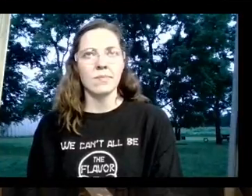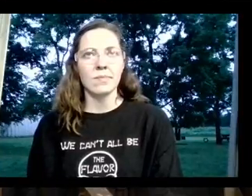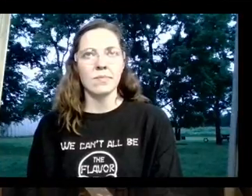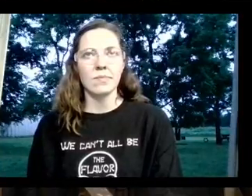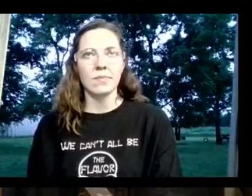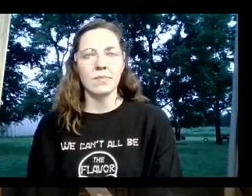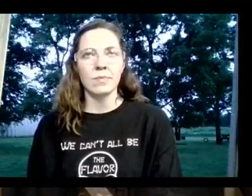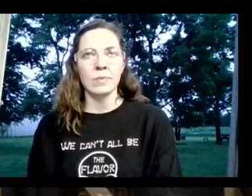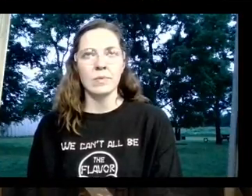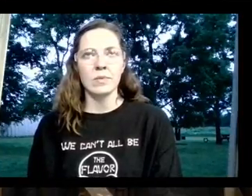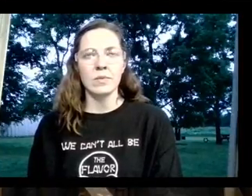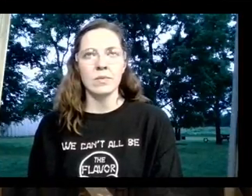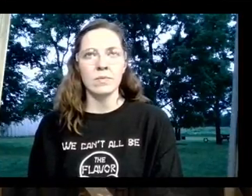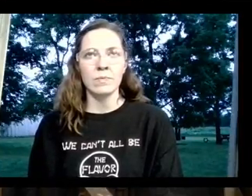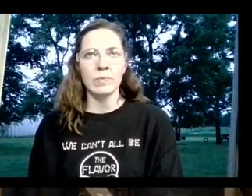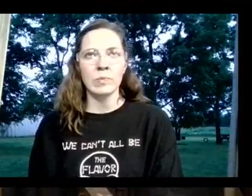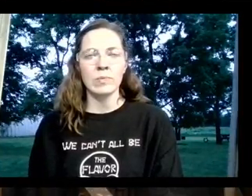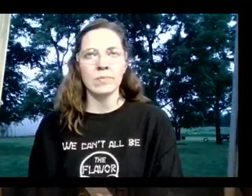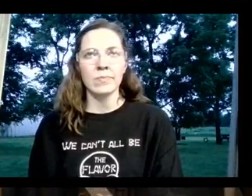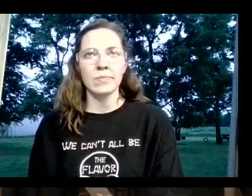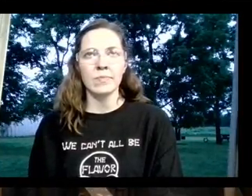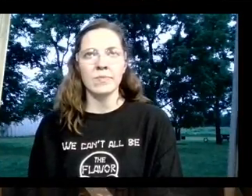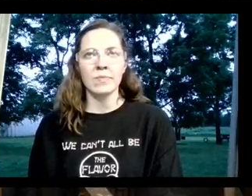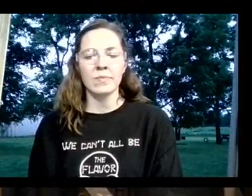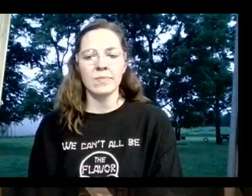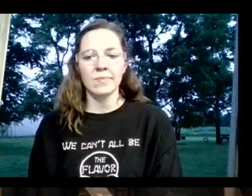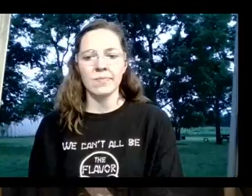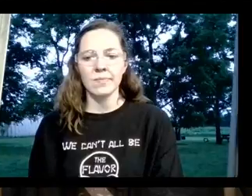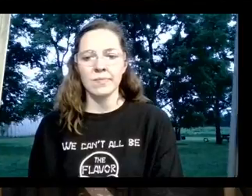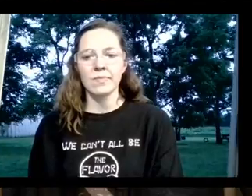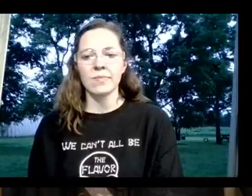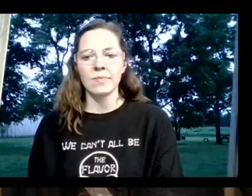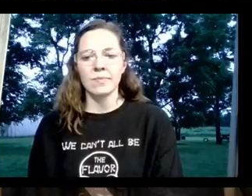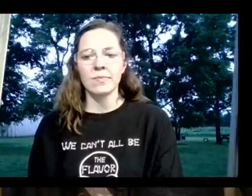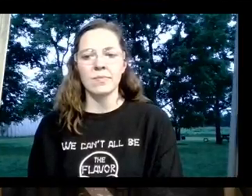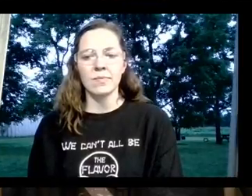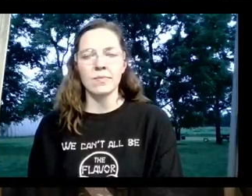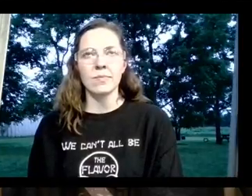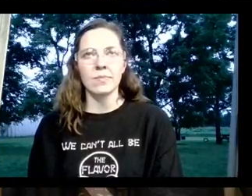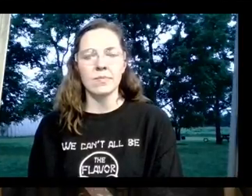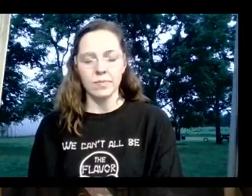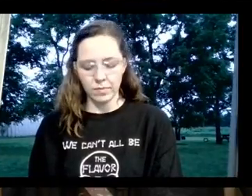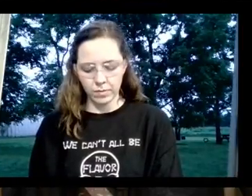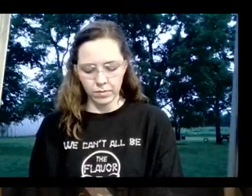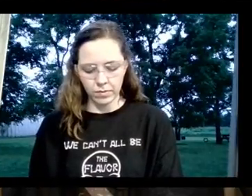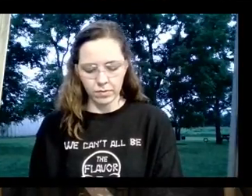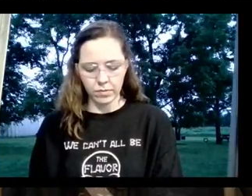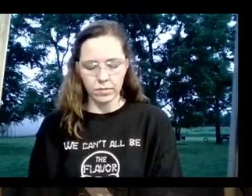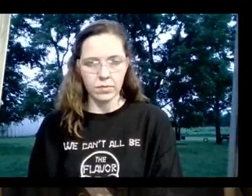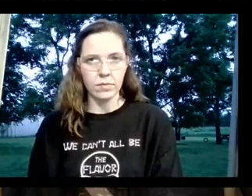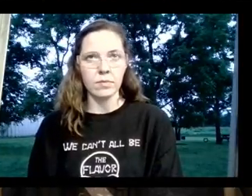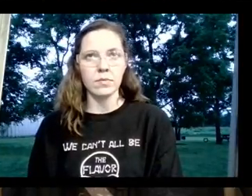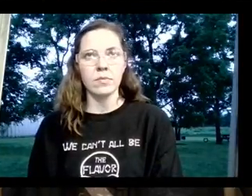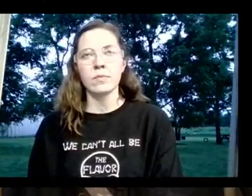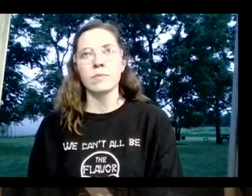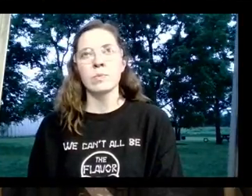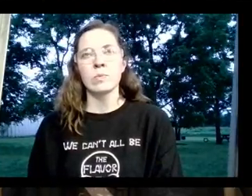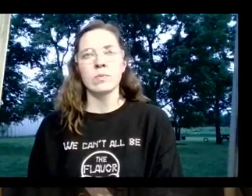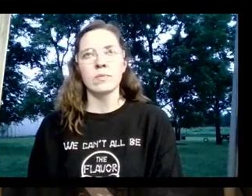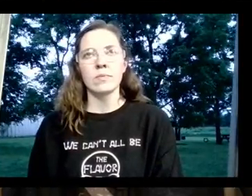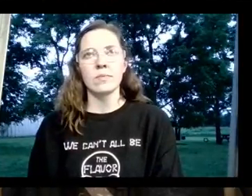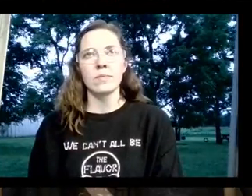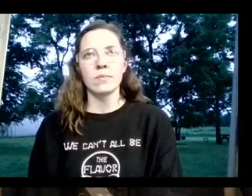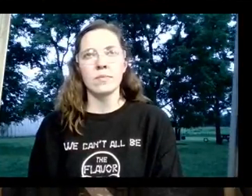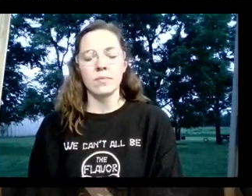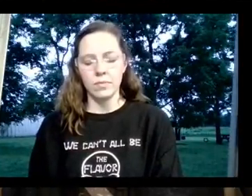red short, and they're only a machinable type thing. There's not too many of those. Most of the copper that you find out there